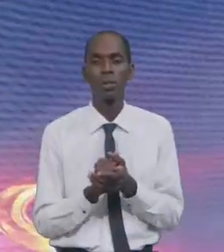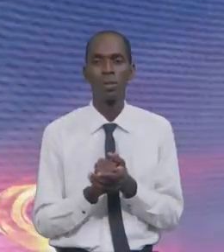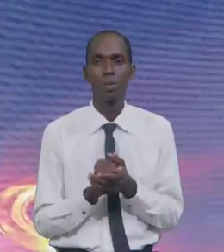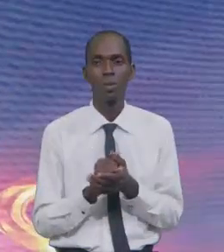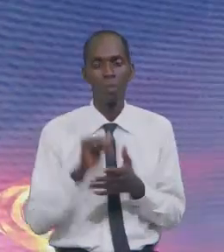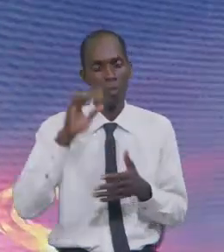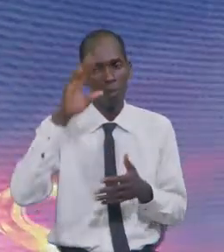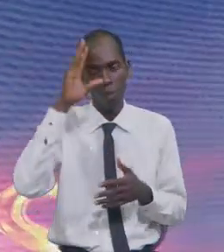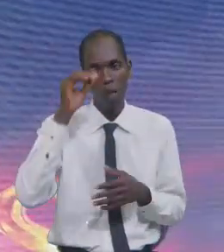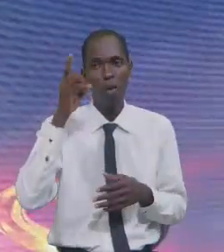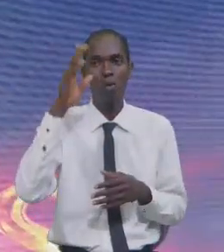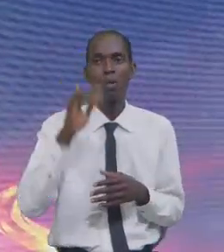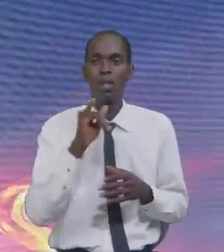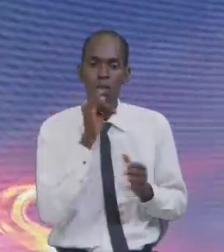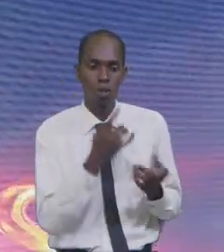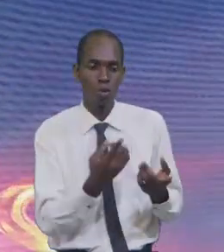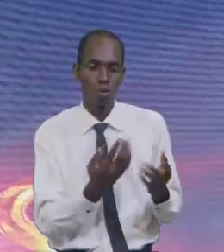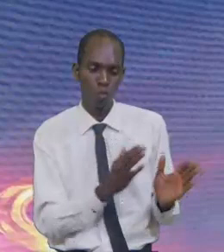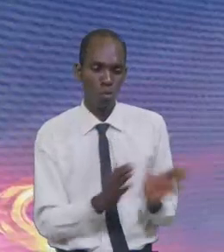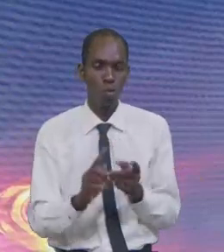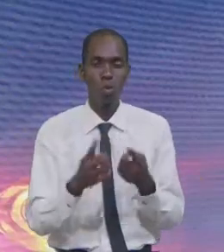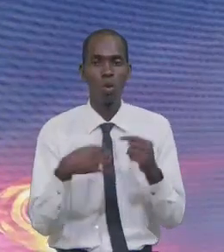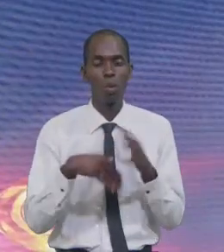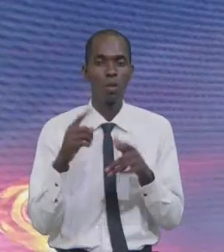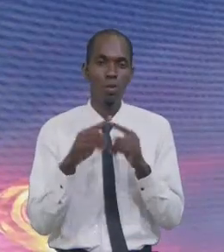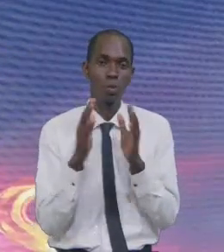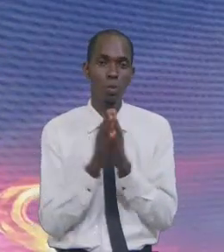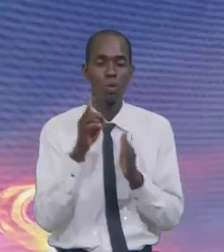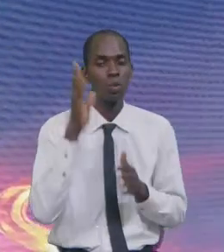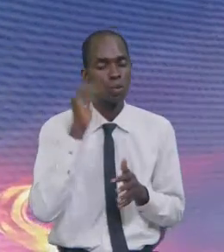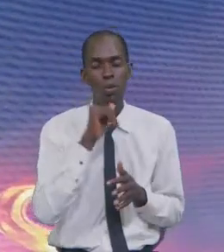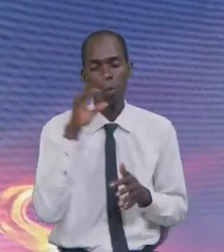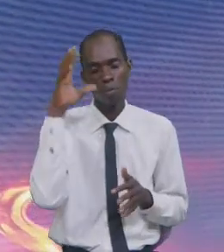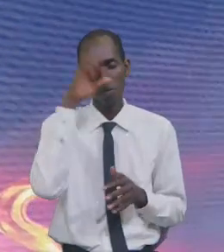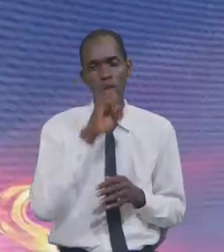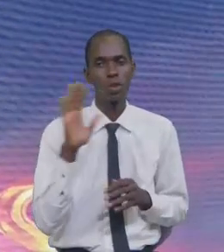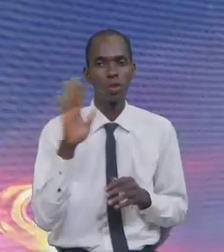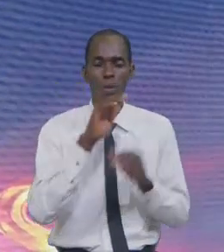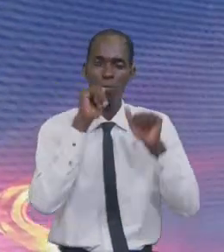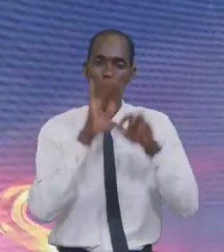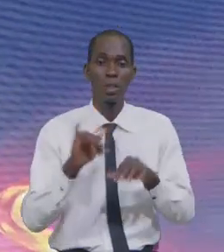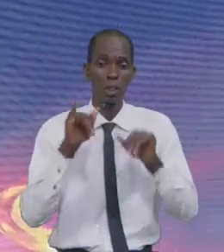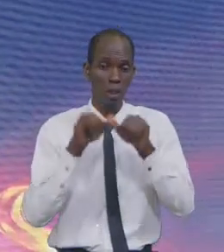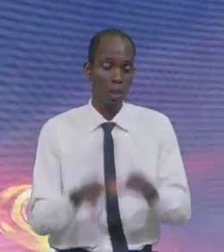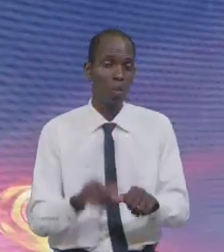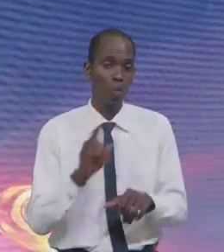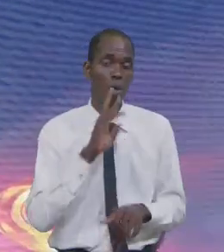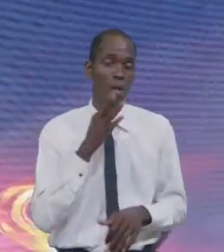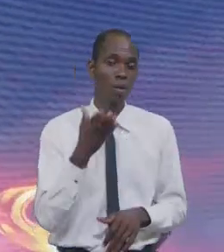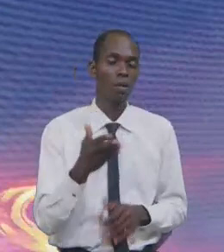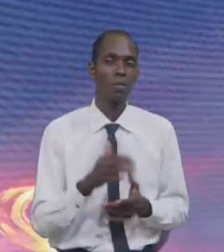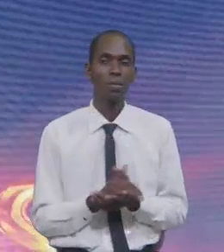is about to come up to pray. You will not miss your blessing. Stay where you are.